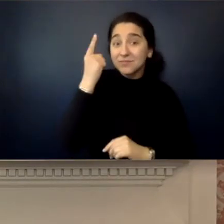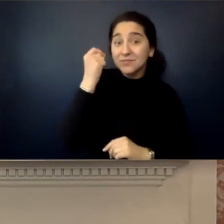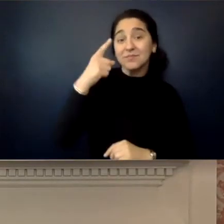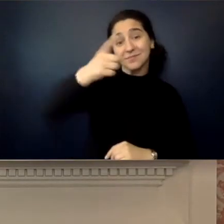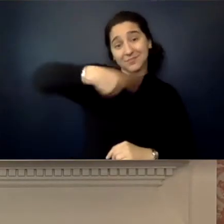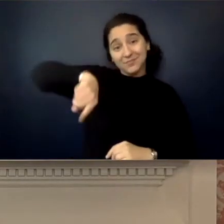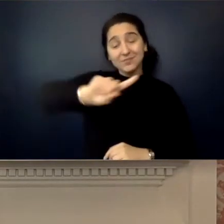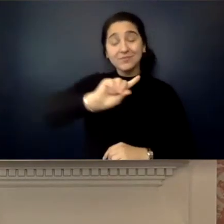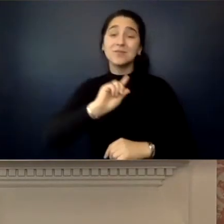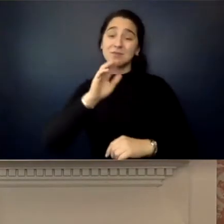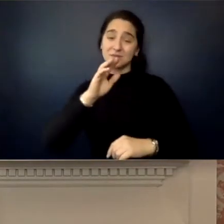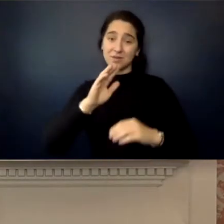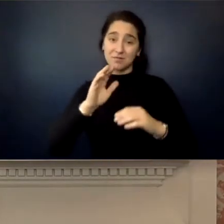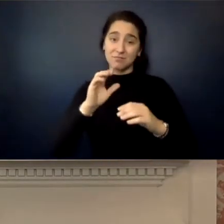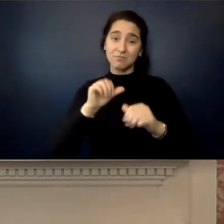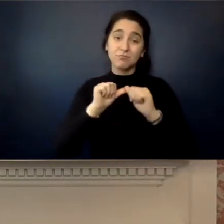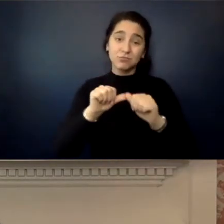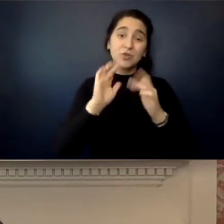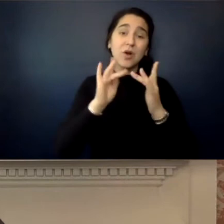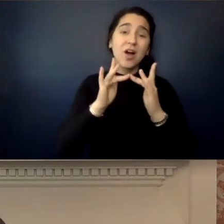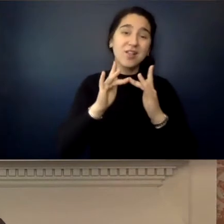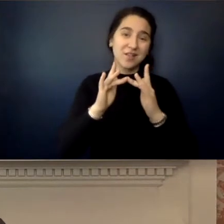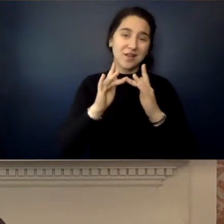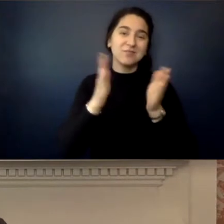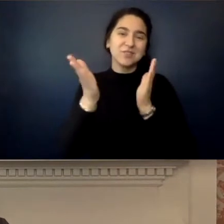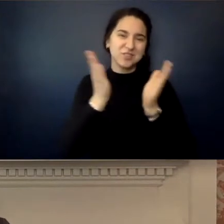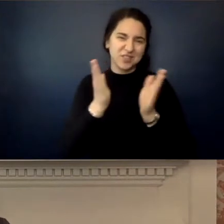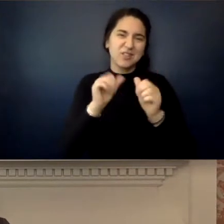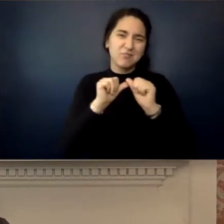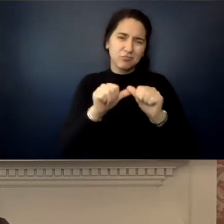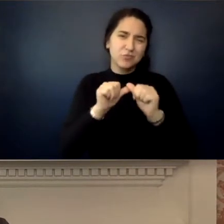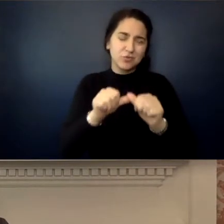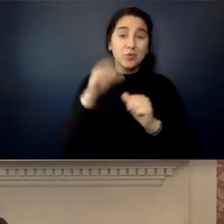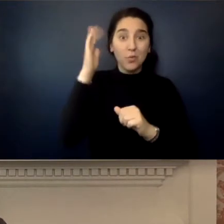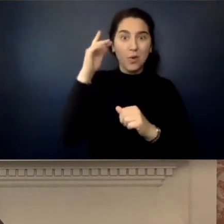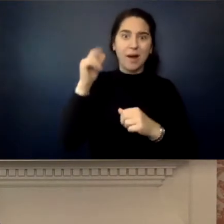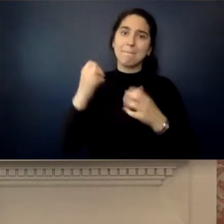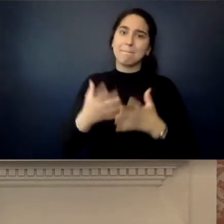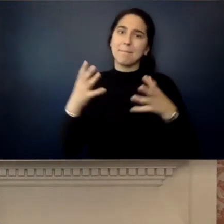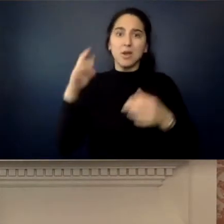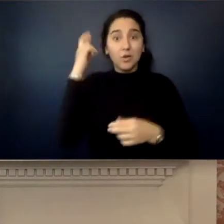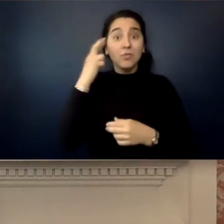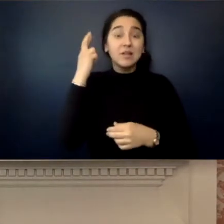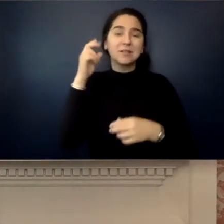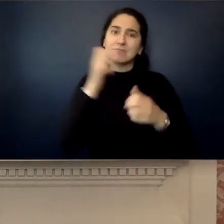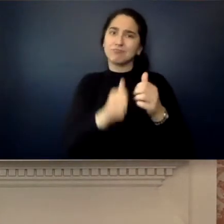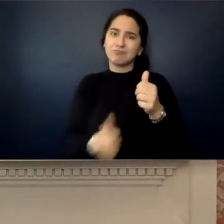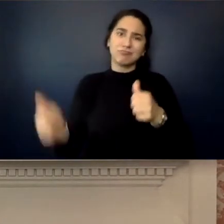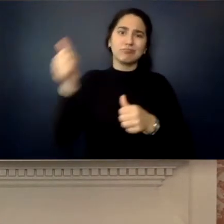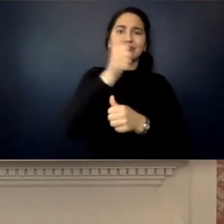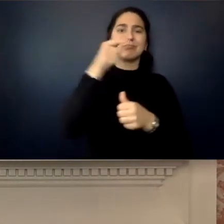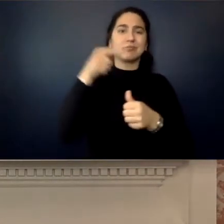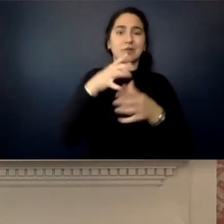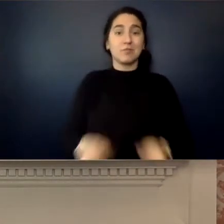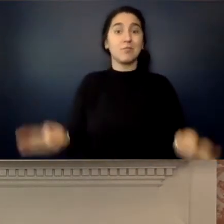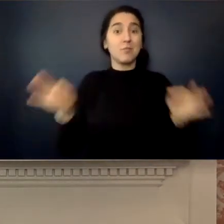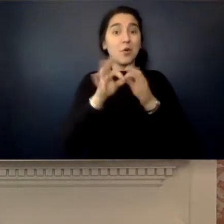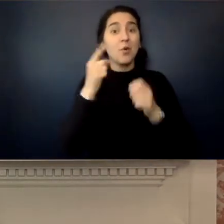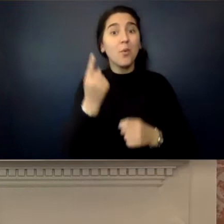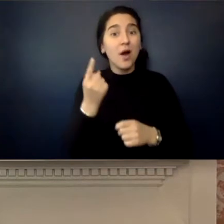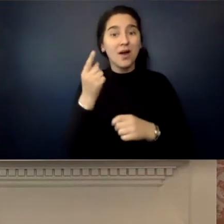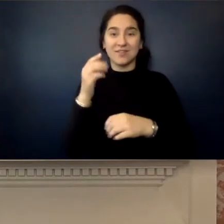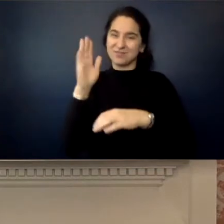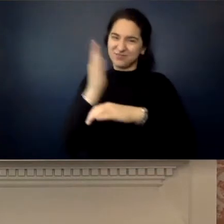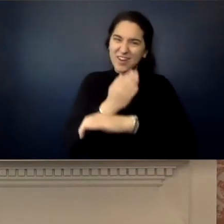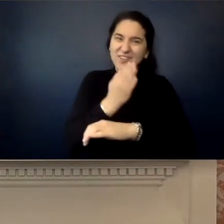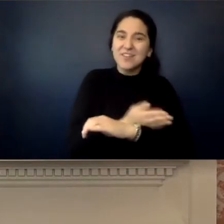and loosening restrictions. We are going to continue to meet online. This is for a number of reasons. One of the primary ones is